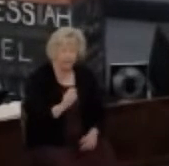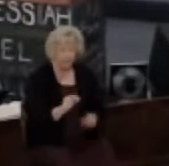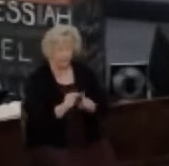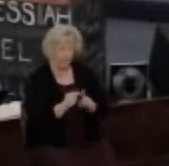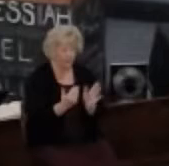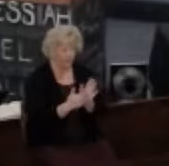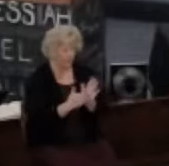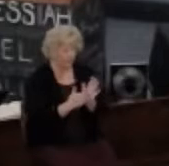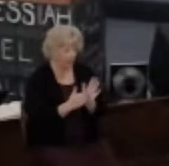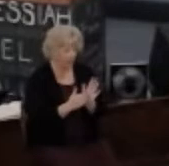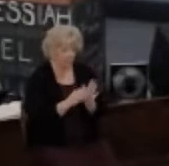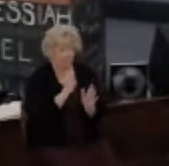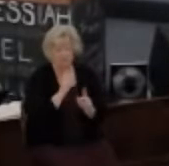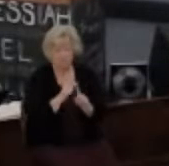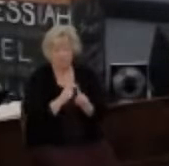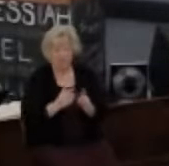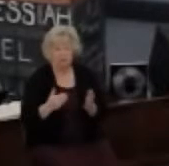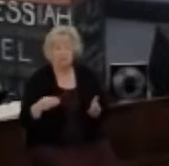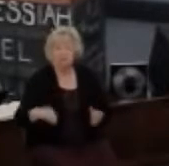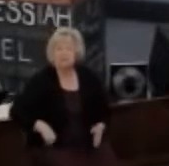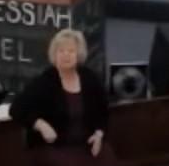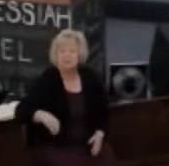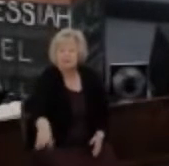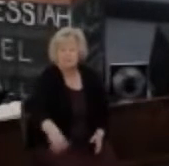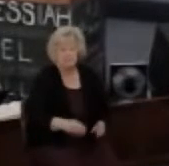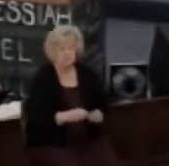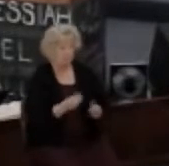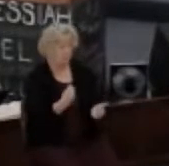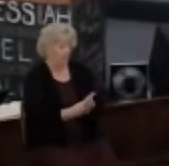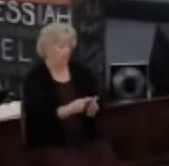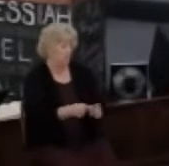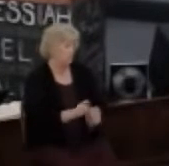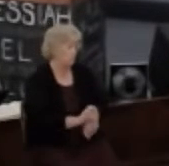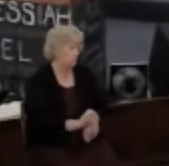about offerings and giving more money to the church.